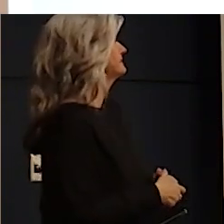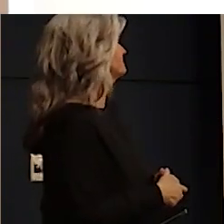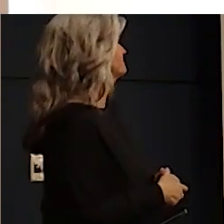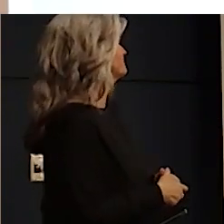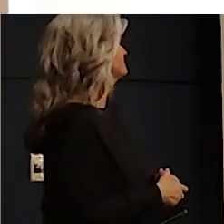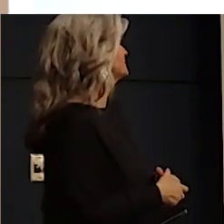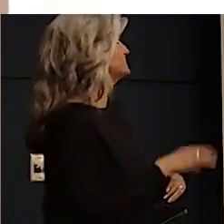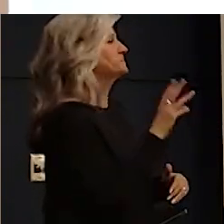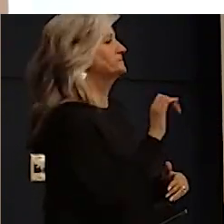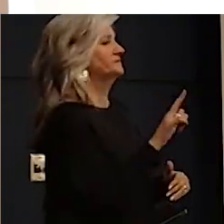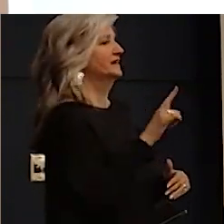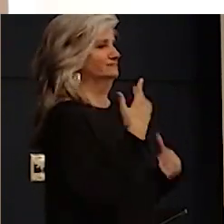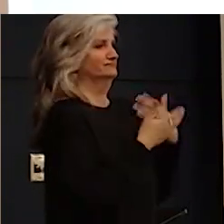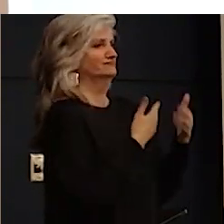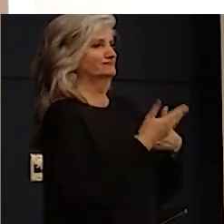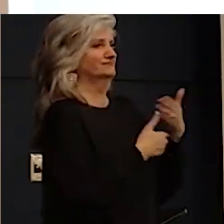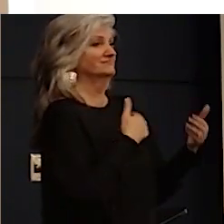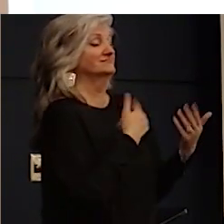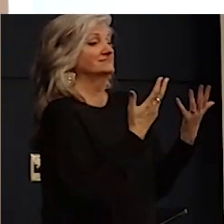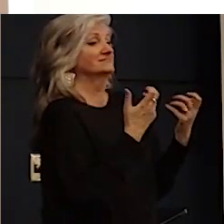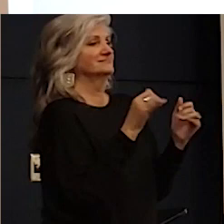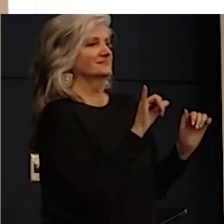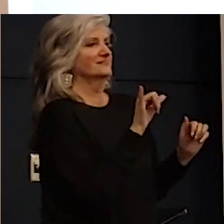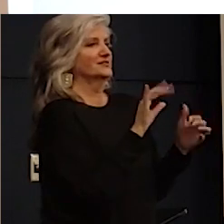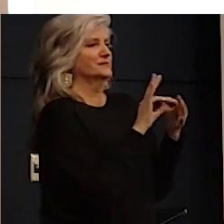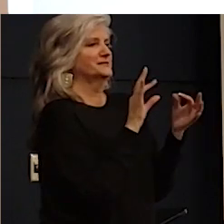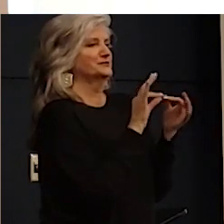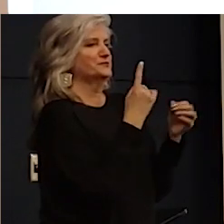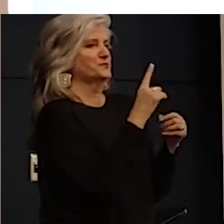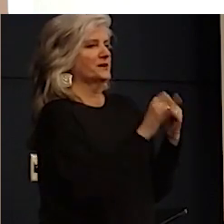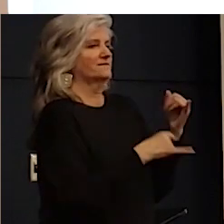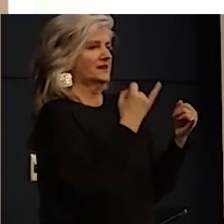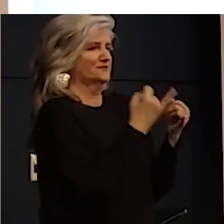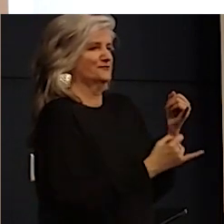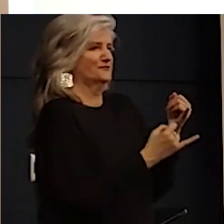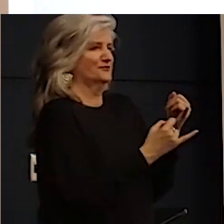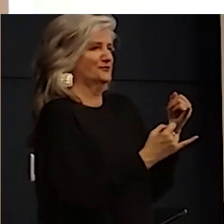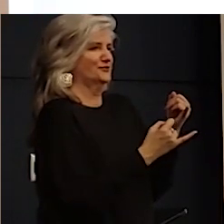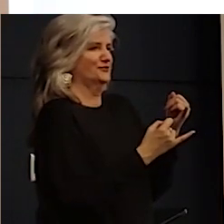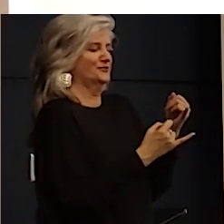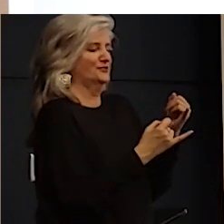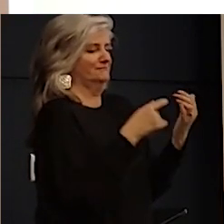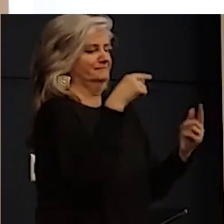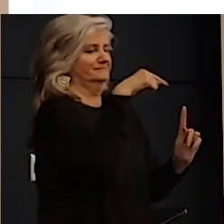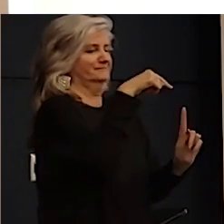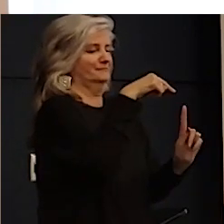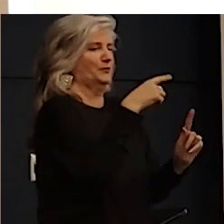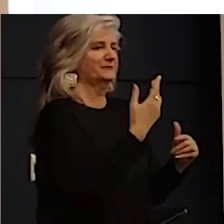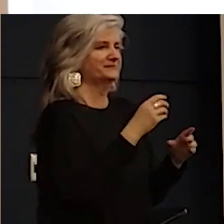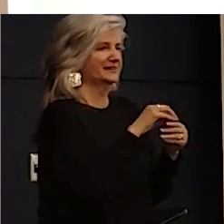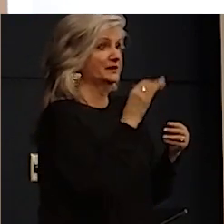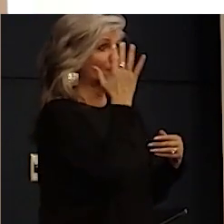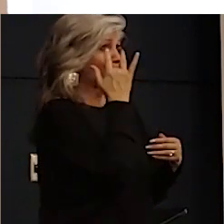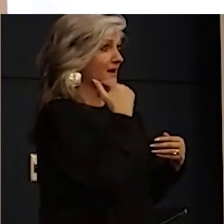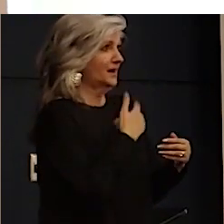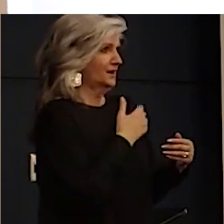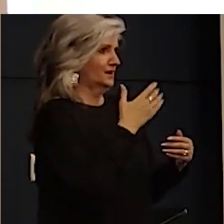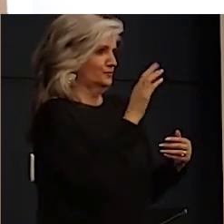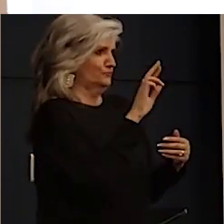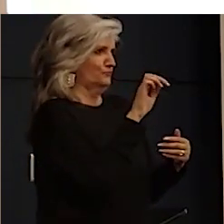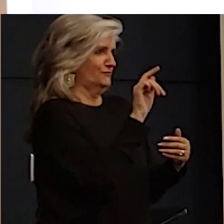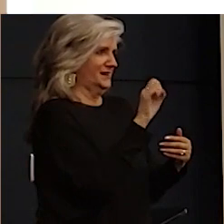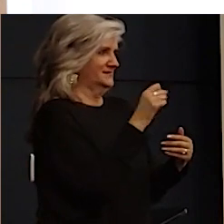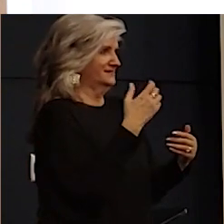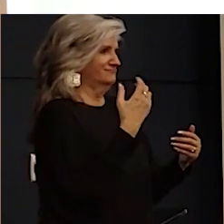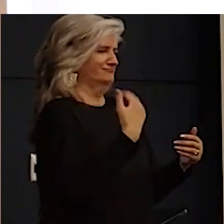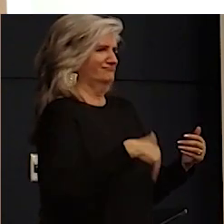Well, let's move along. I do want to also mention one final variable or factor in why our rates so high in